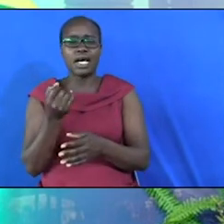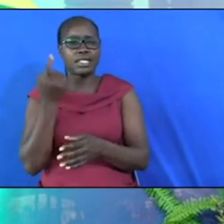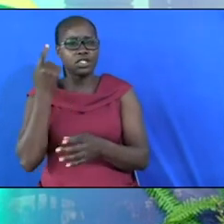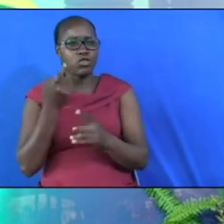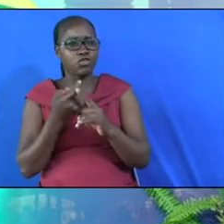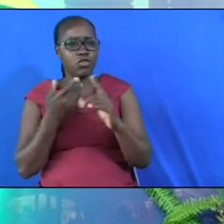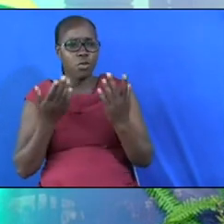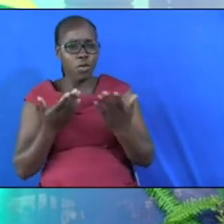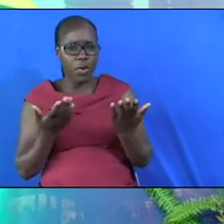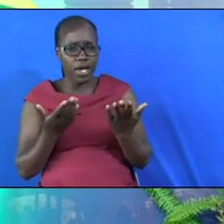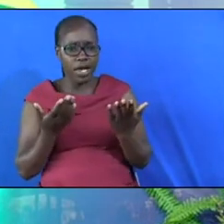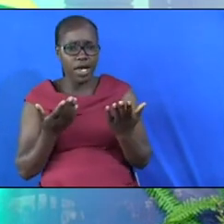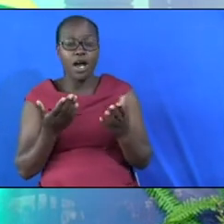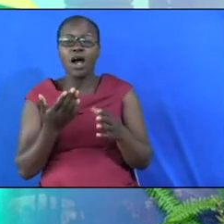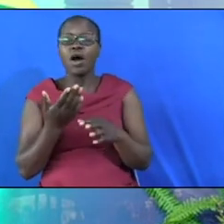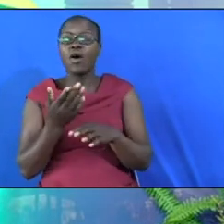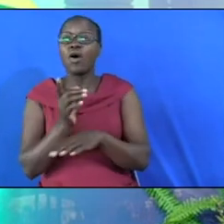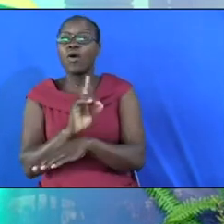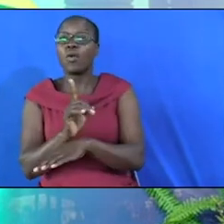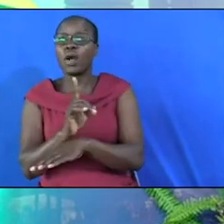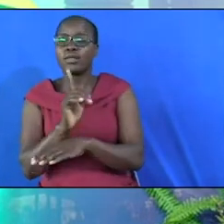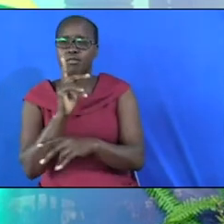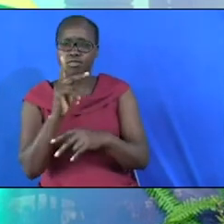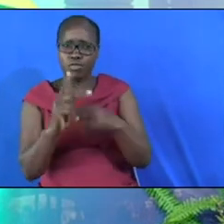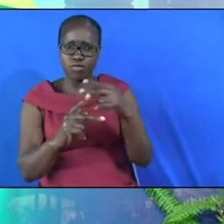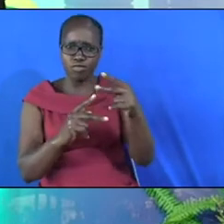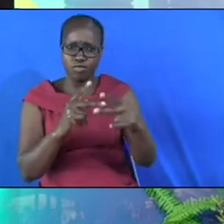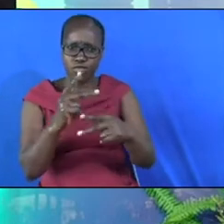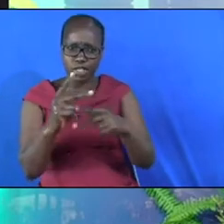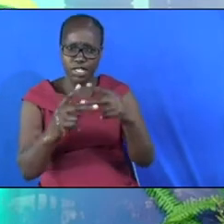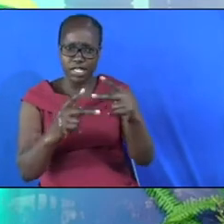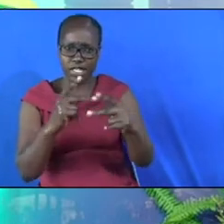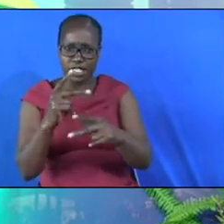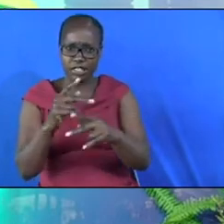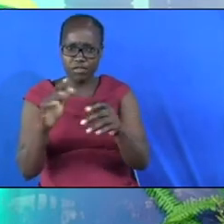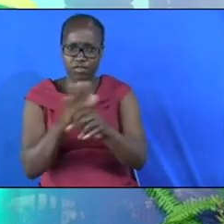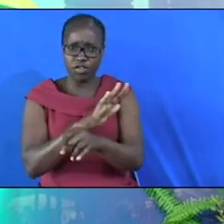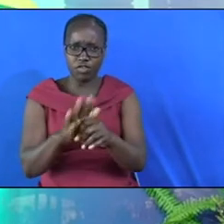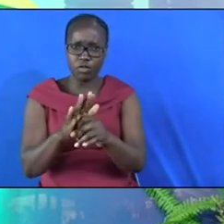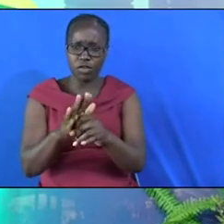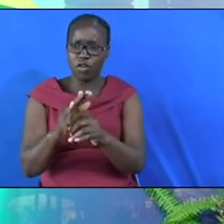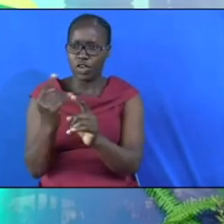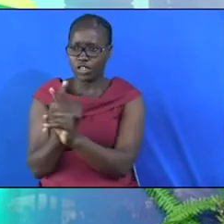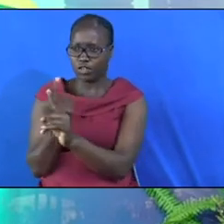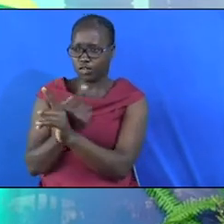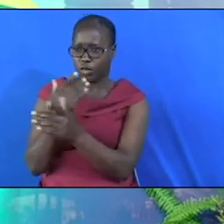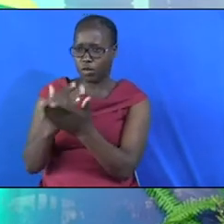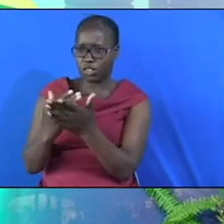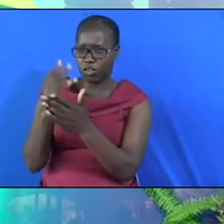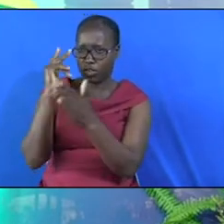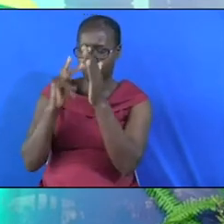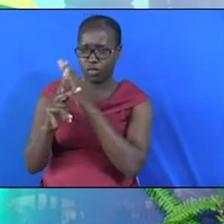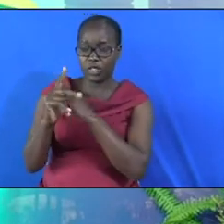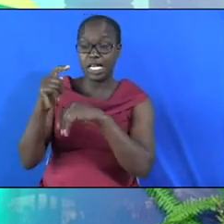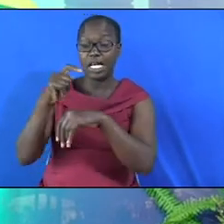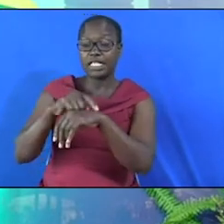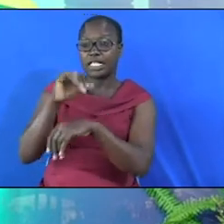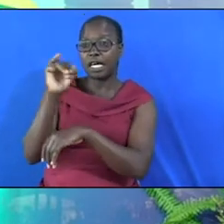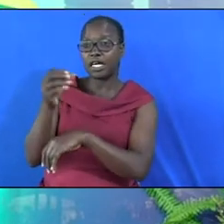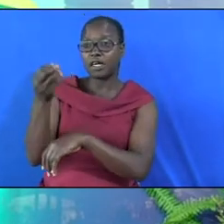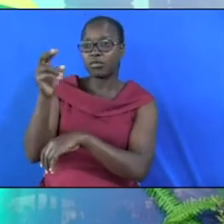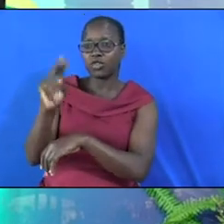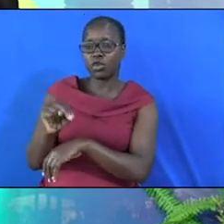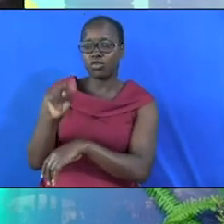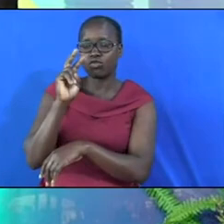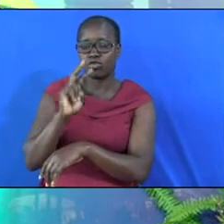from the point of as a progressive fulfillment of several parts of prophecy. When John saw